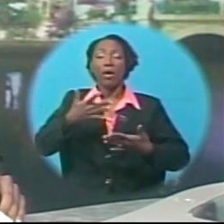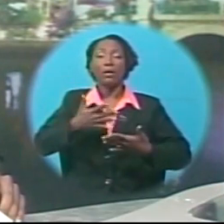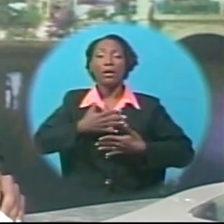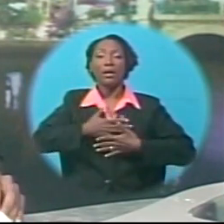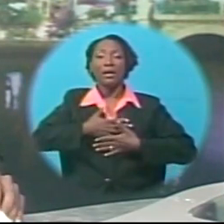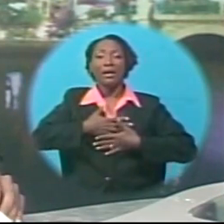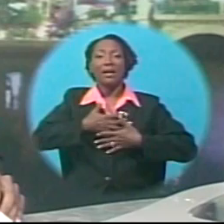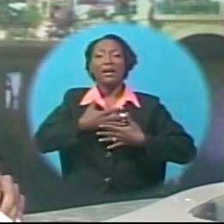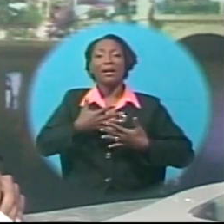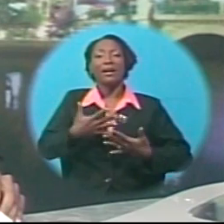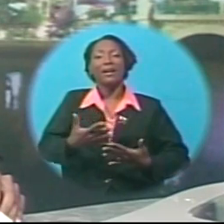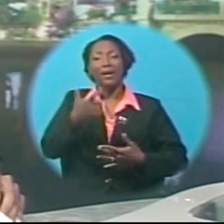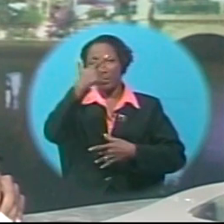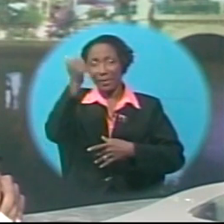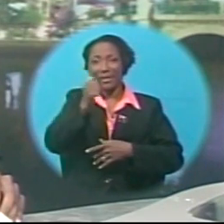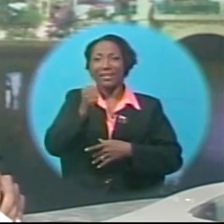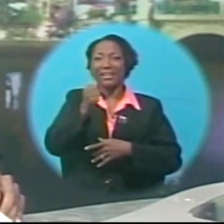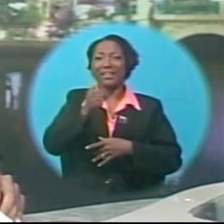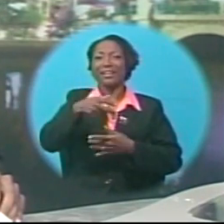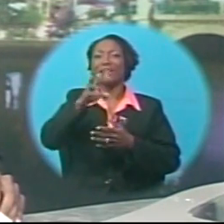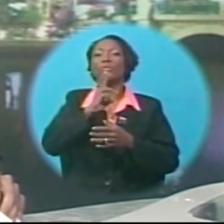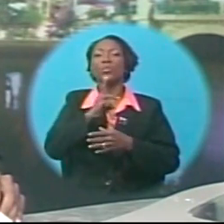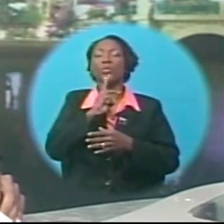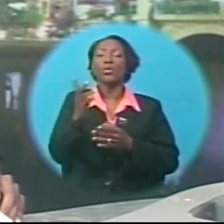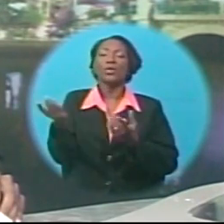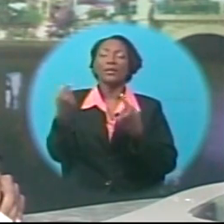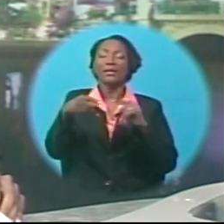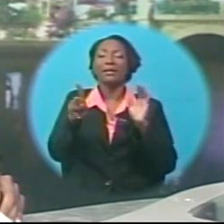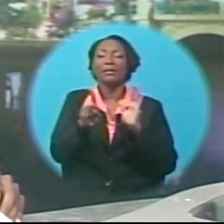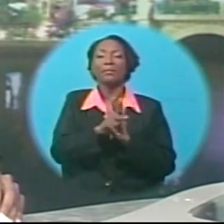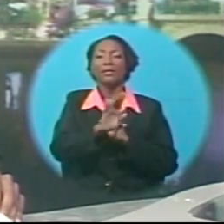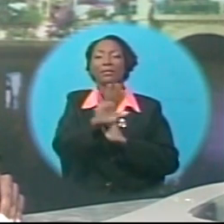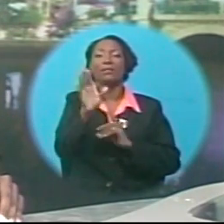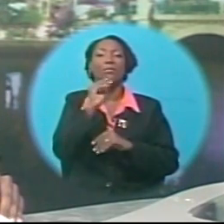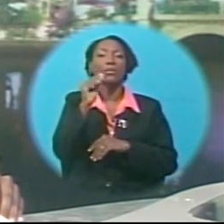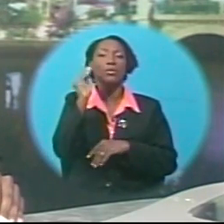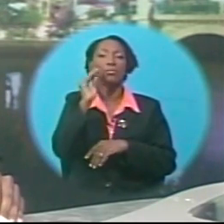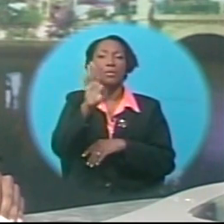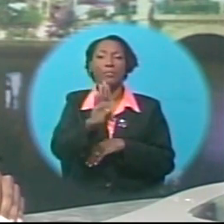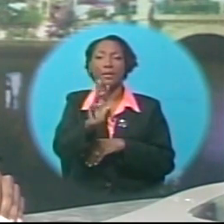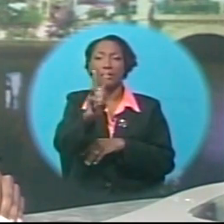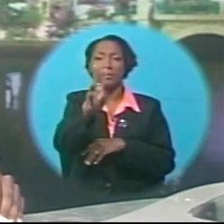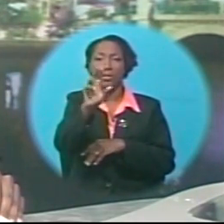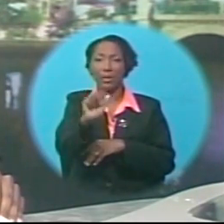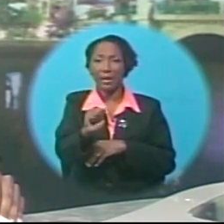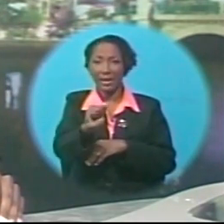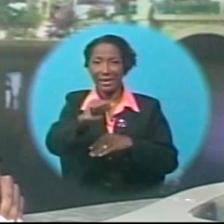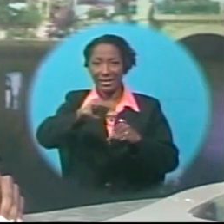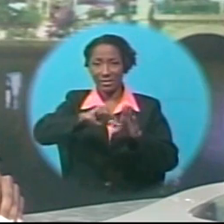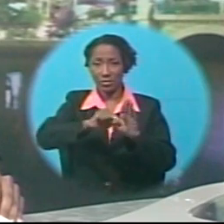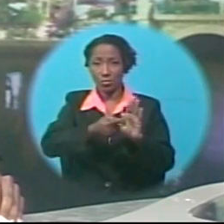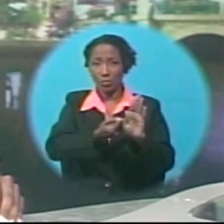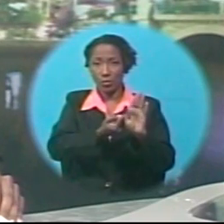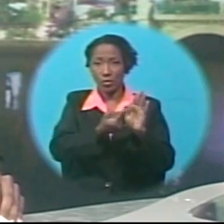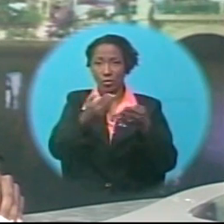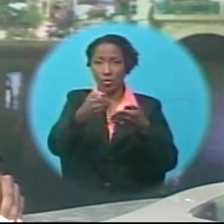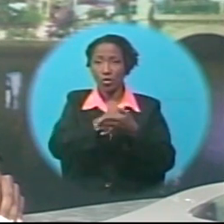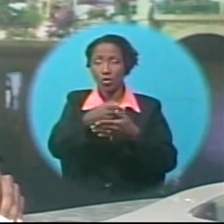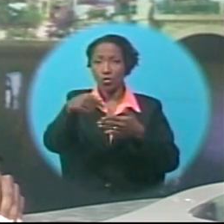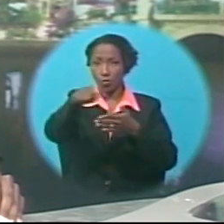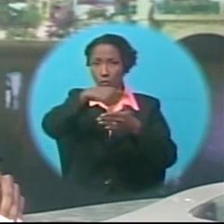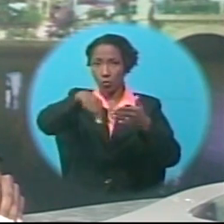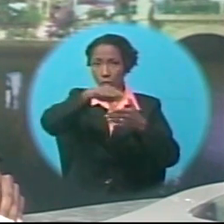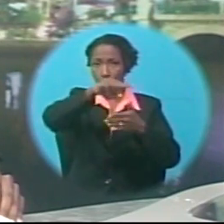as water returned to their taps. It comes as the BWA commissioned a second borehole in Sweetvale, St. George.